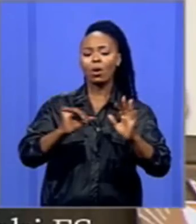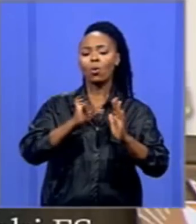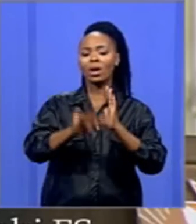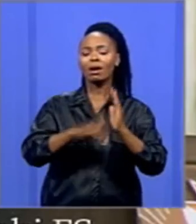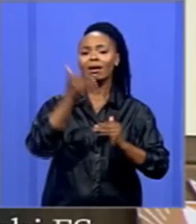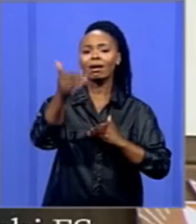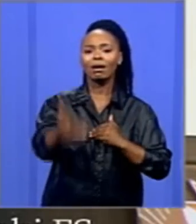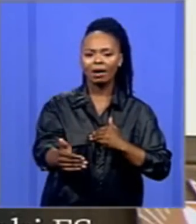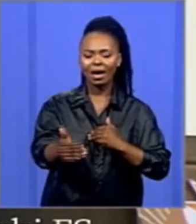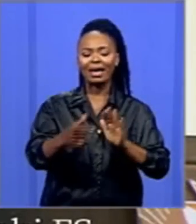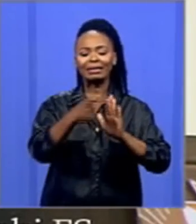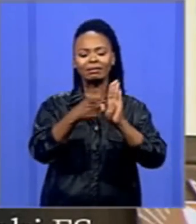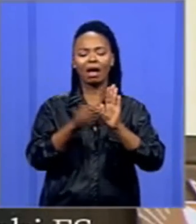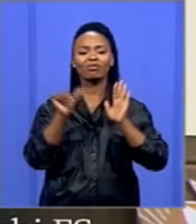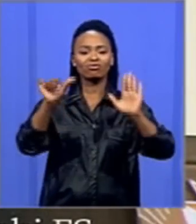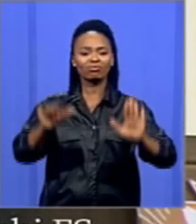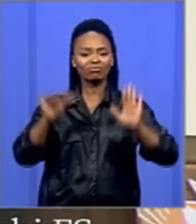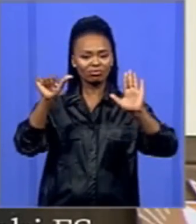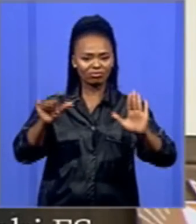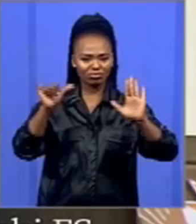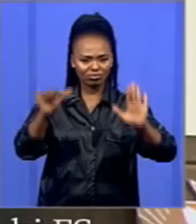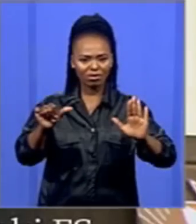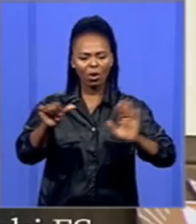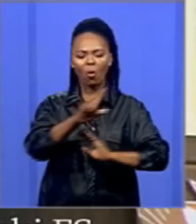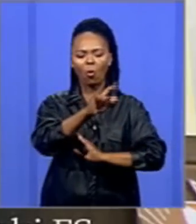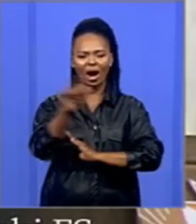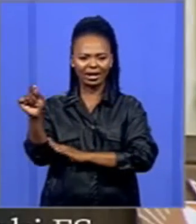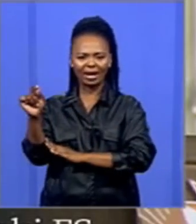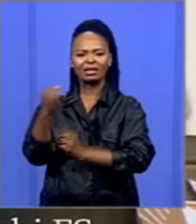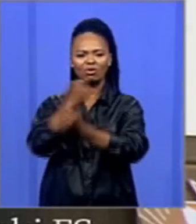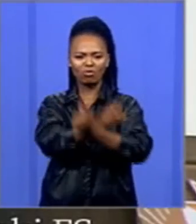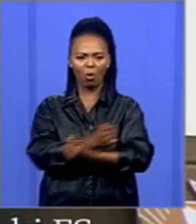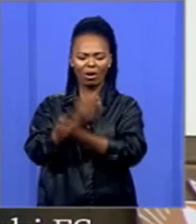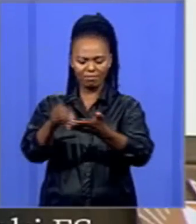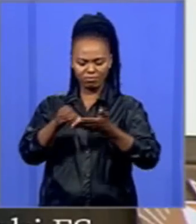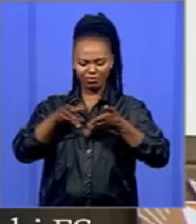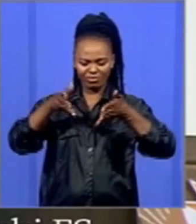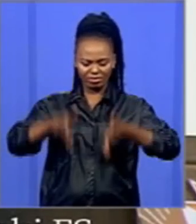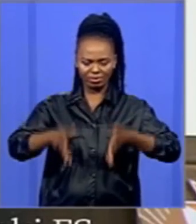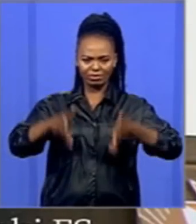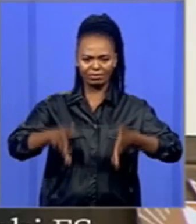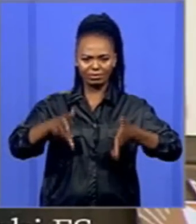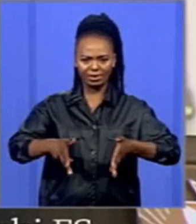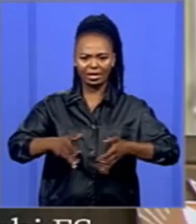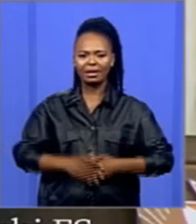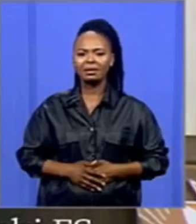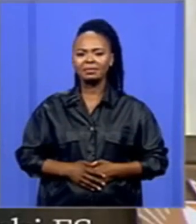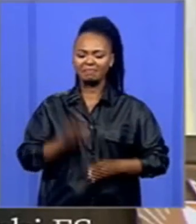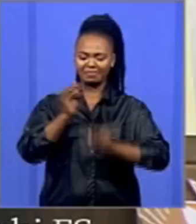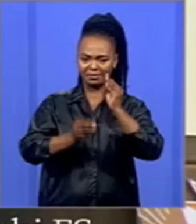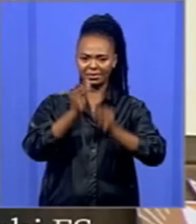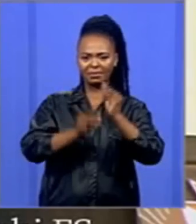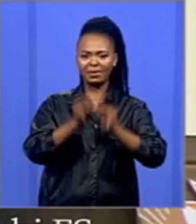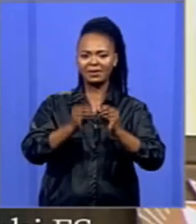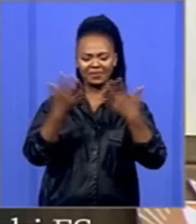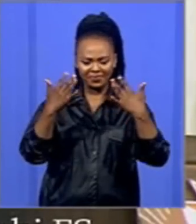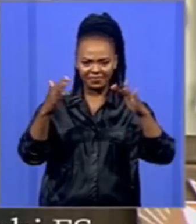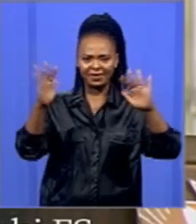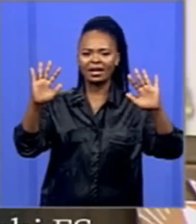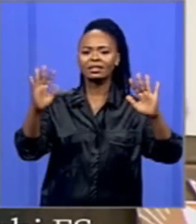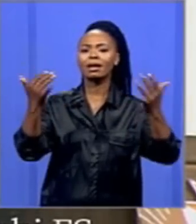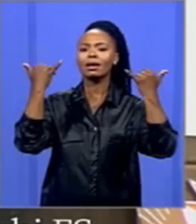ka di 15 ro kra tse 100 hape. Este ba di feditse factory